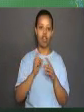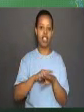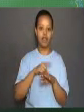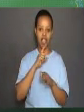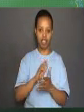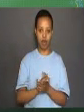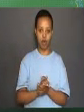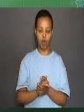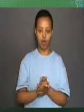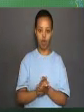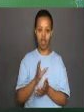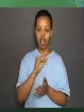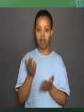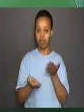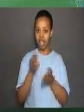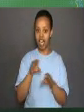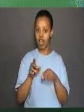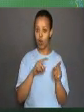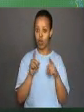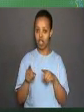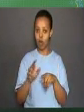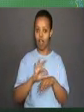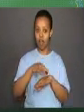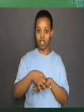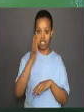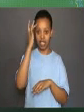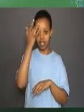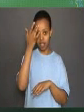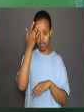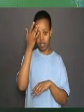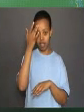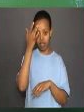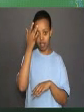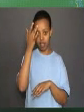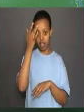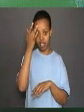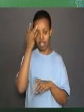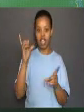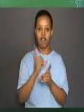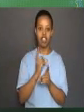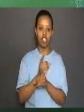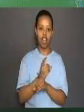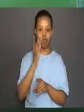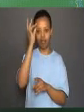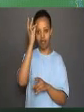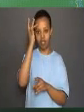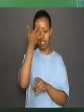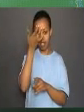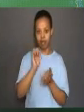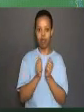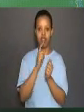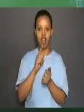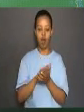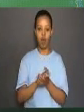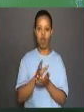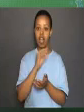lesson, comparing infectious diseases with functional diseases. We